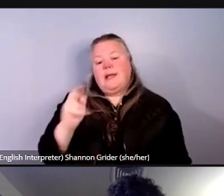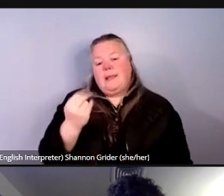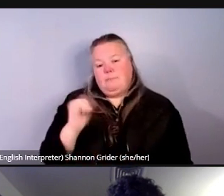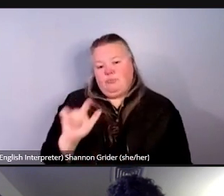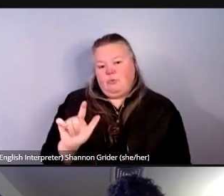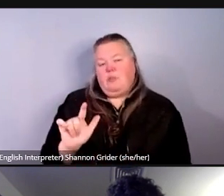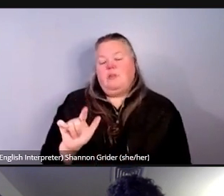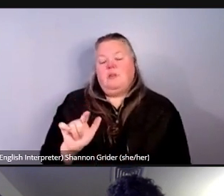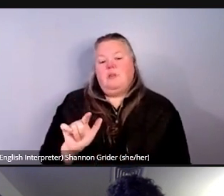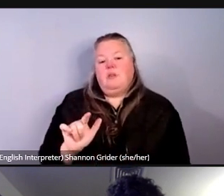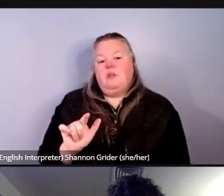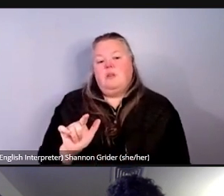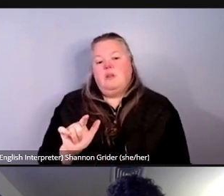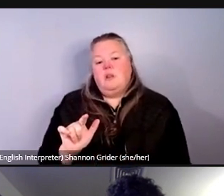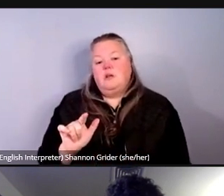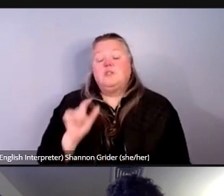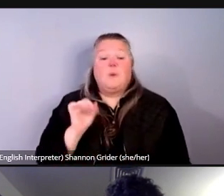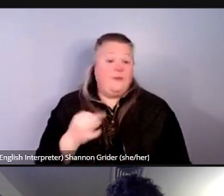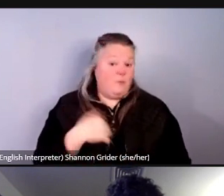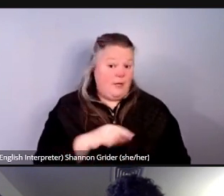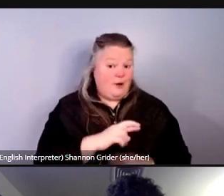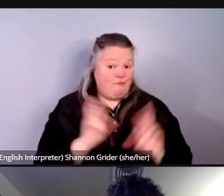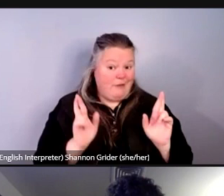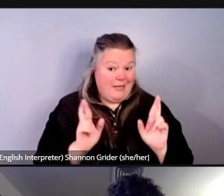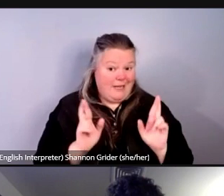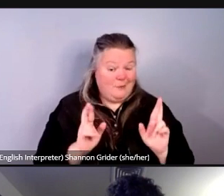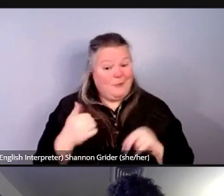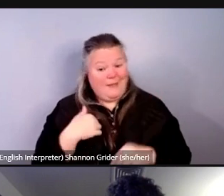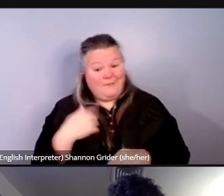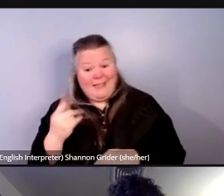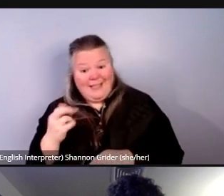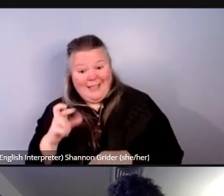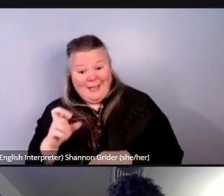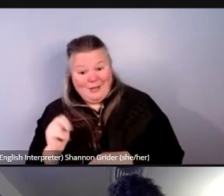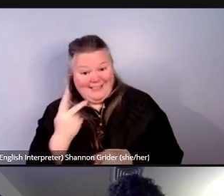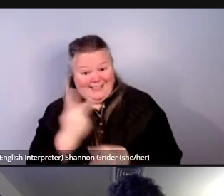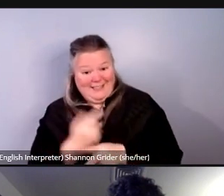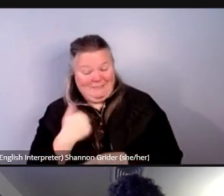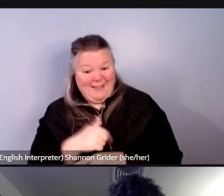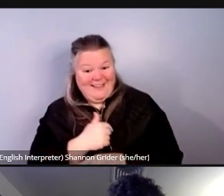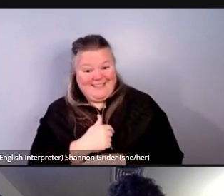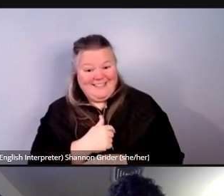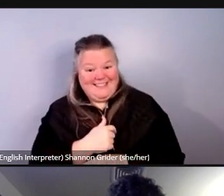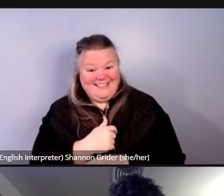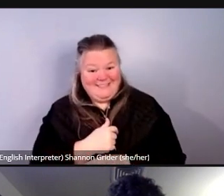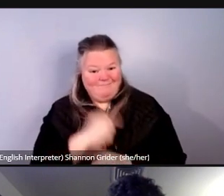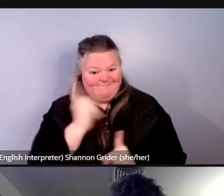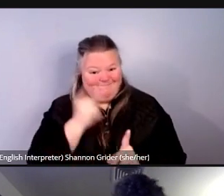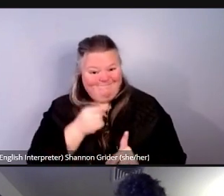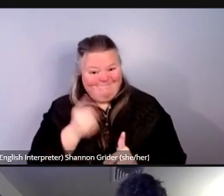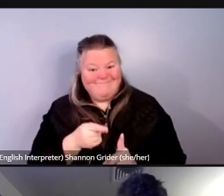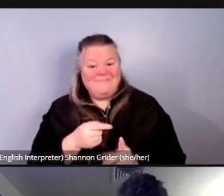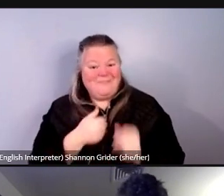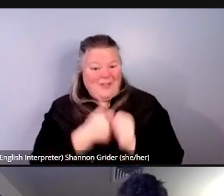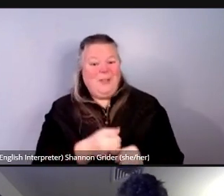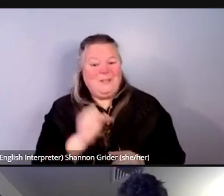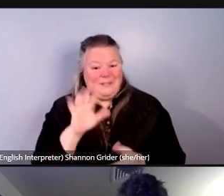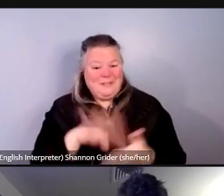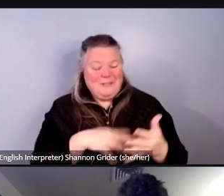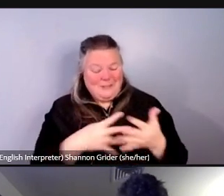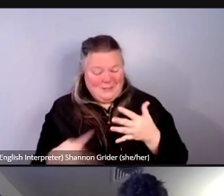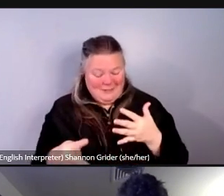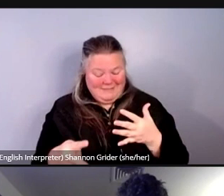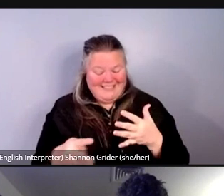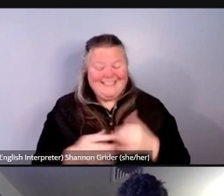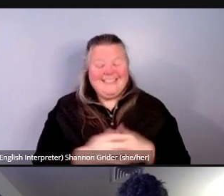are on the ball, which we've got Karen on here to keep us on script, I